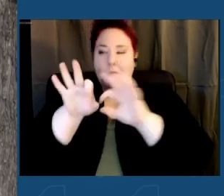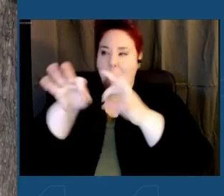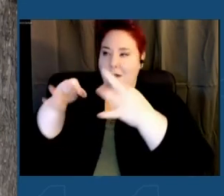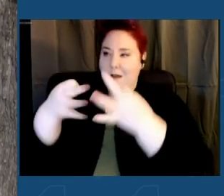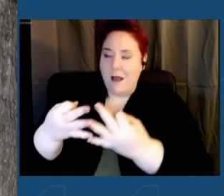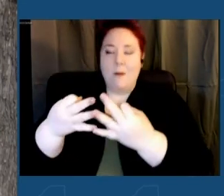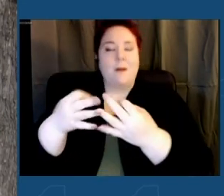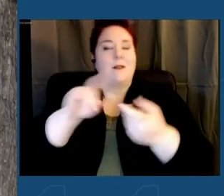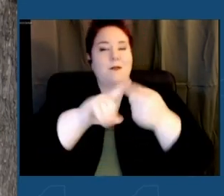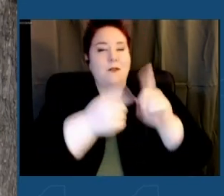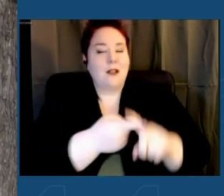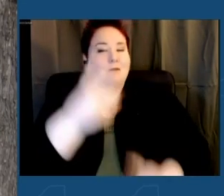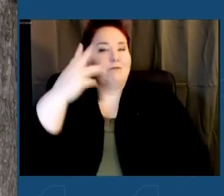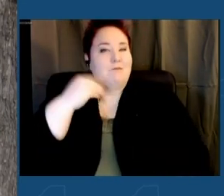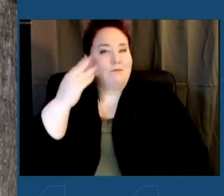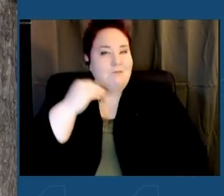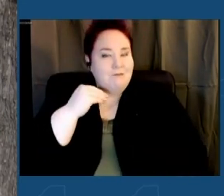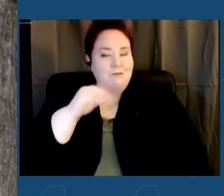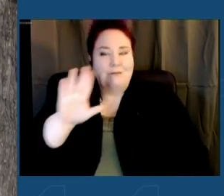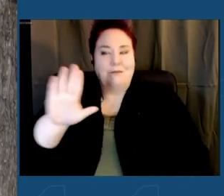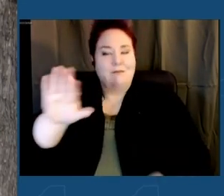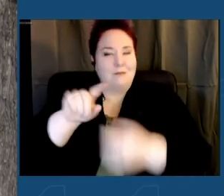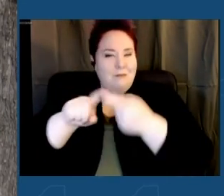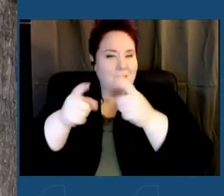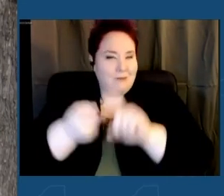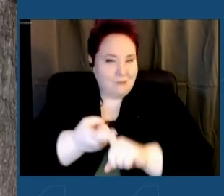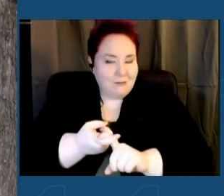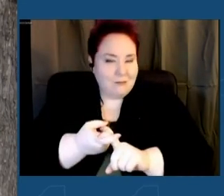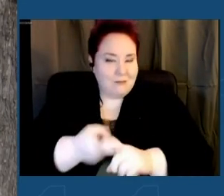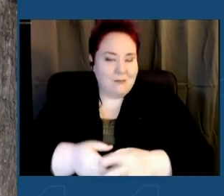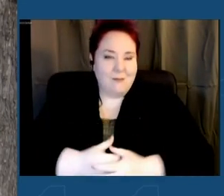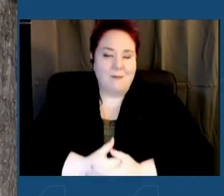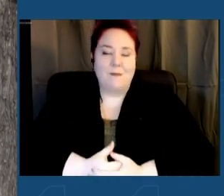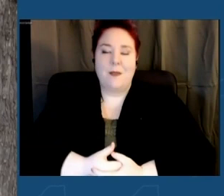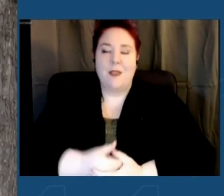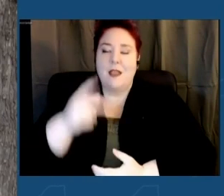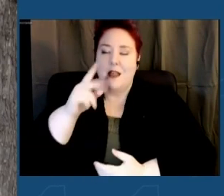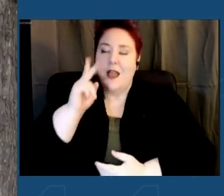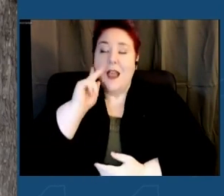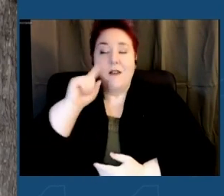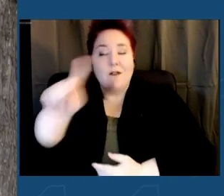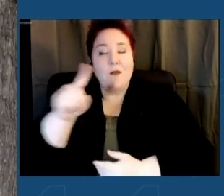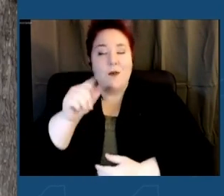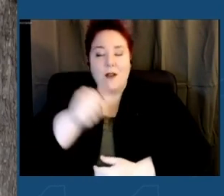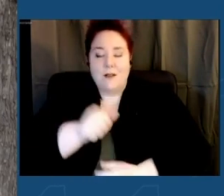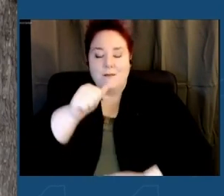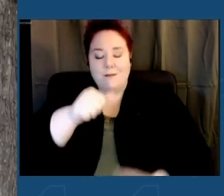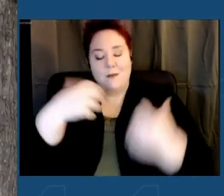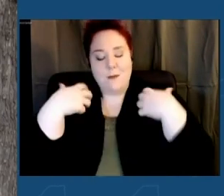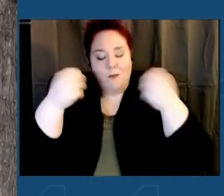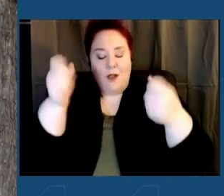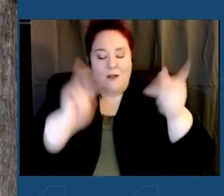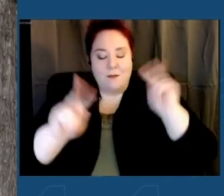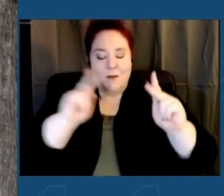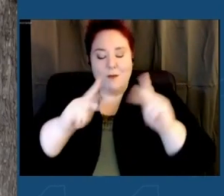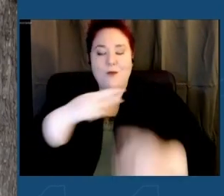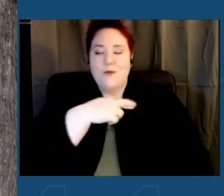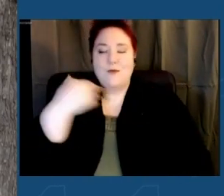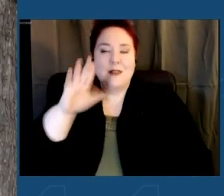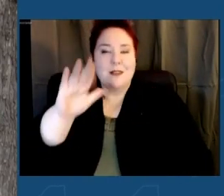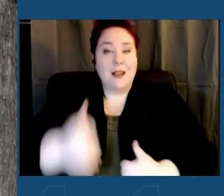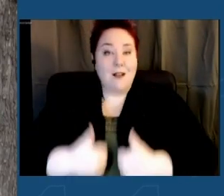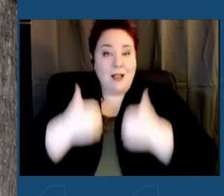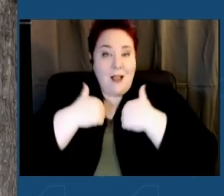the endurance of those who survived, and honor the brave people who risked their own lives to save